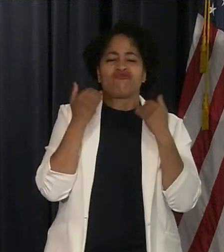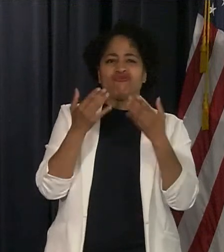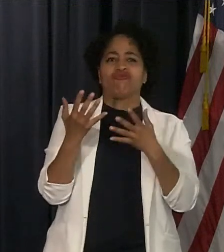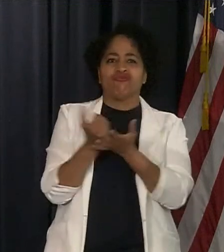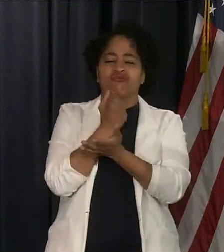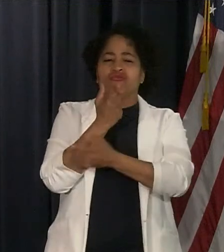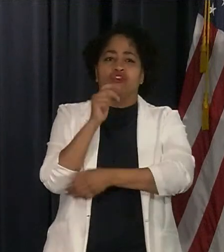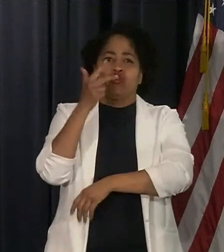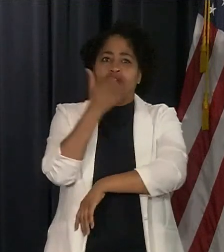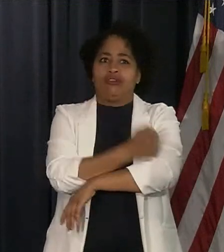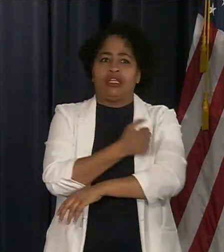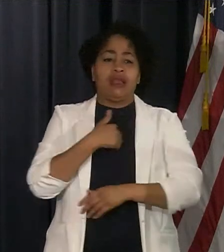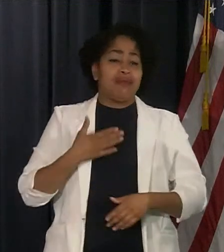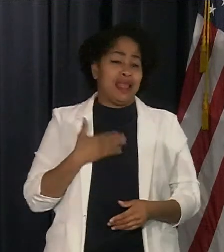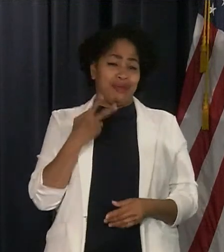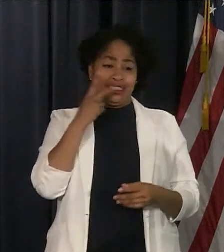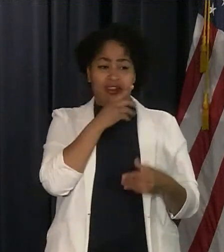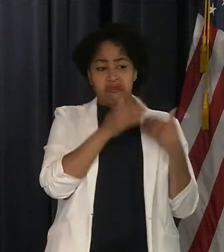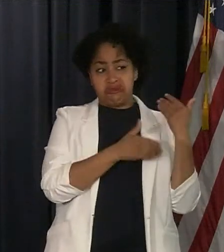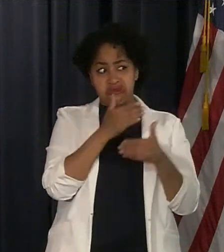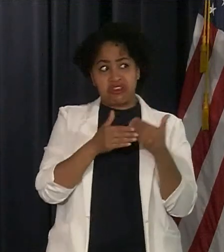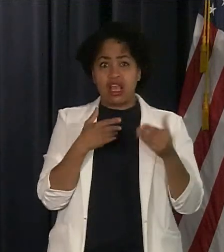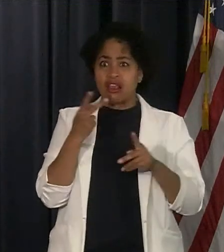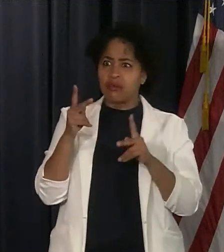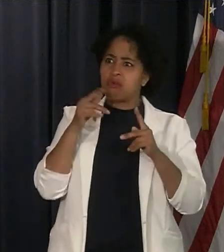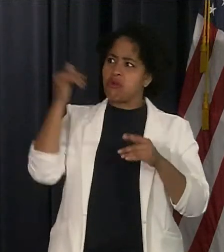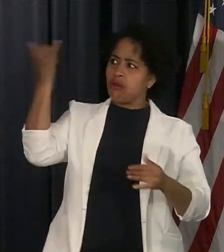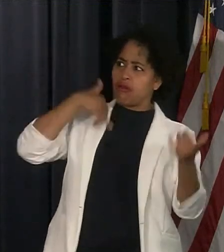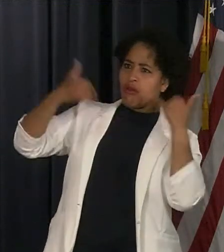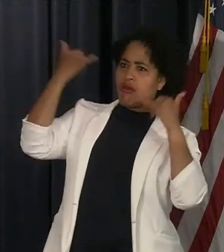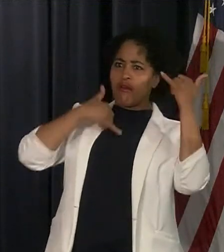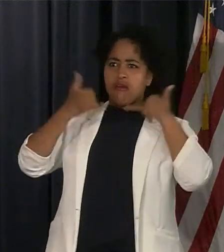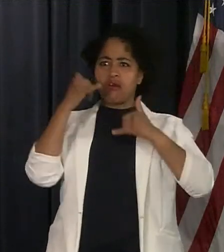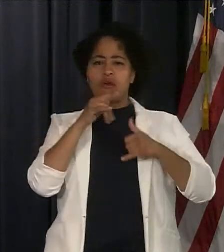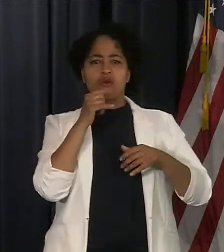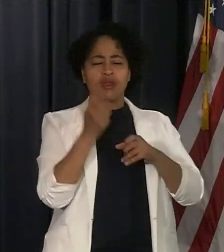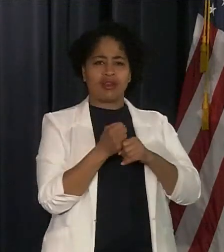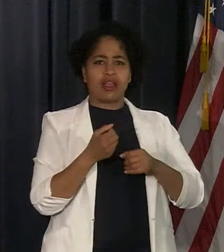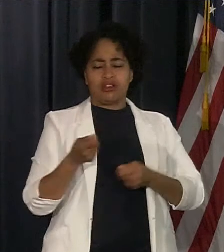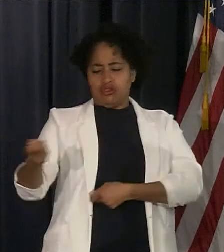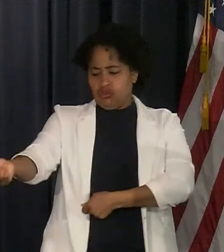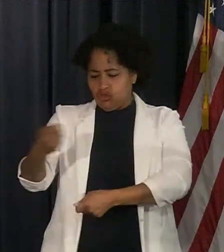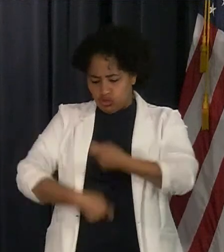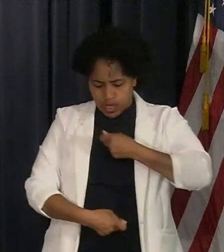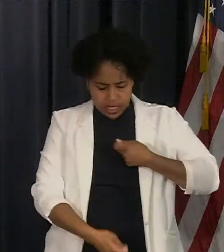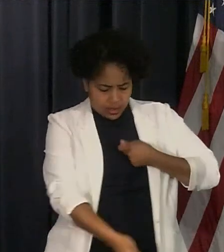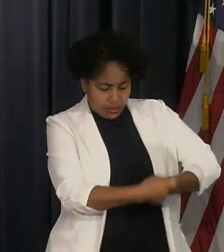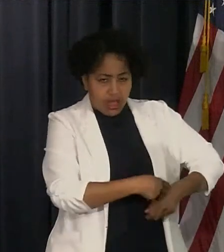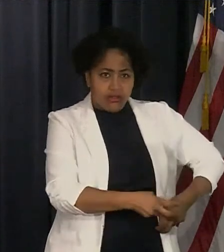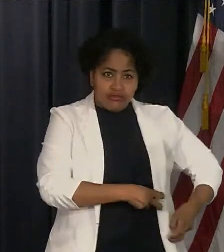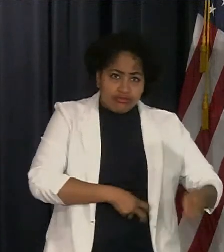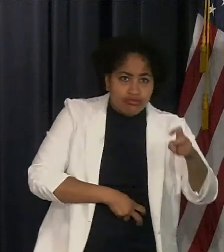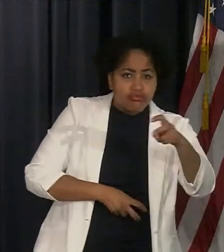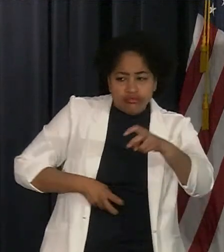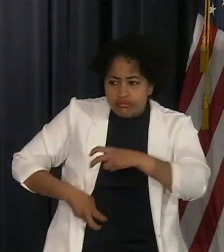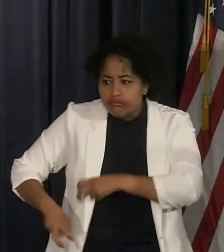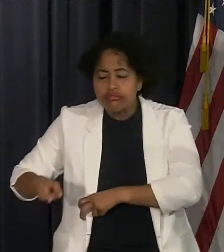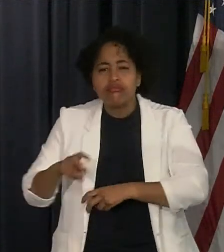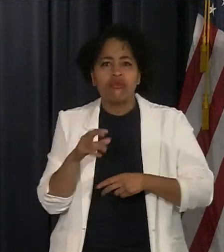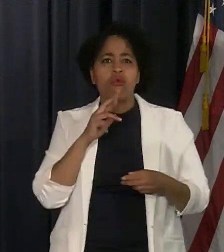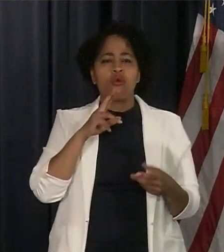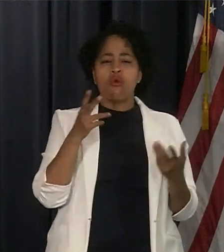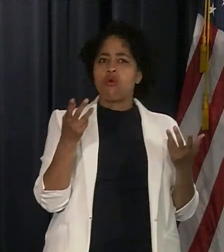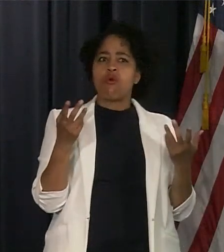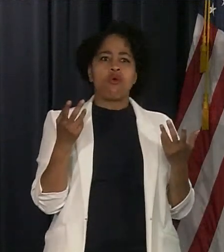see they move this quickly. I've gotten phone calls from people who have gotten an organ transplant, are on arthritis medication, and have their immune